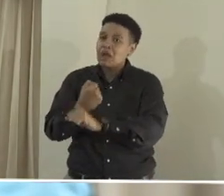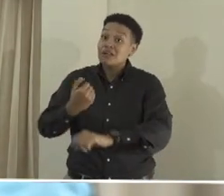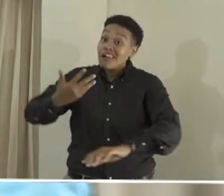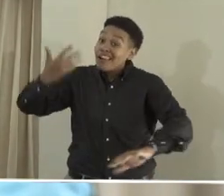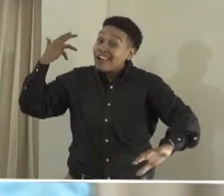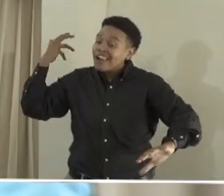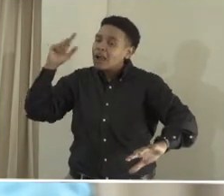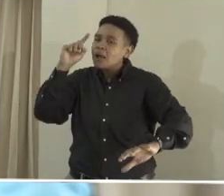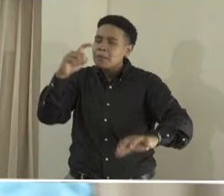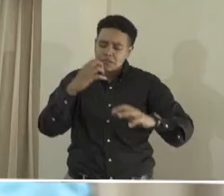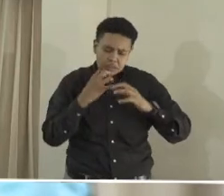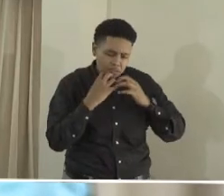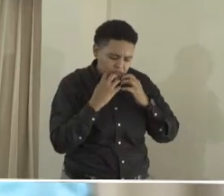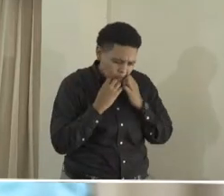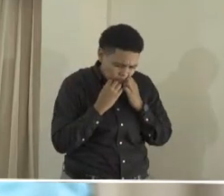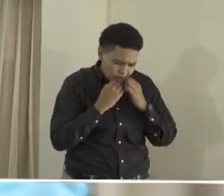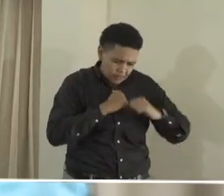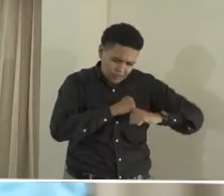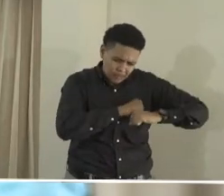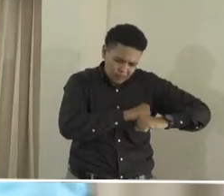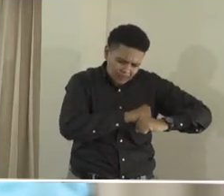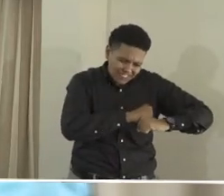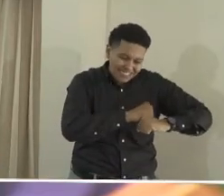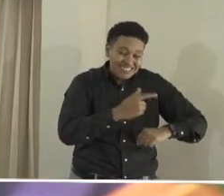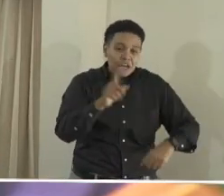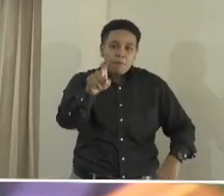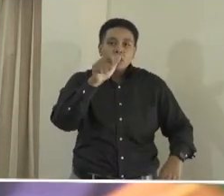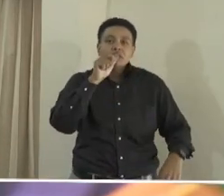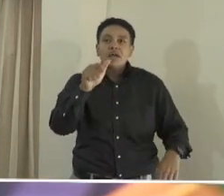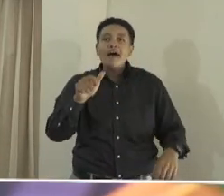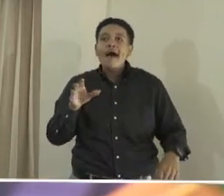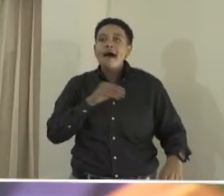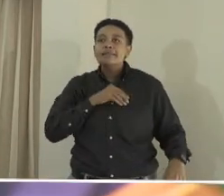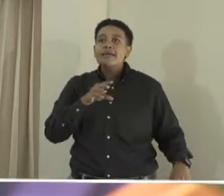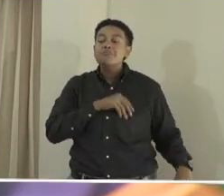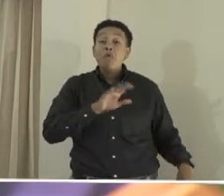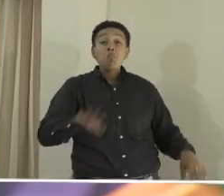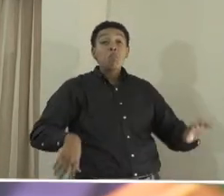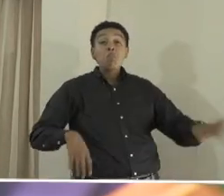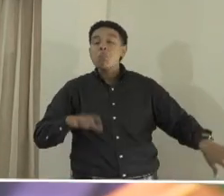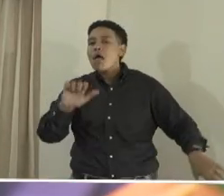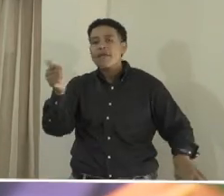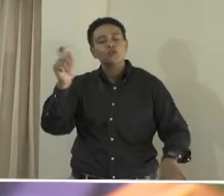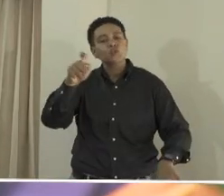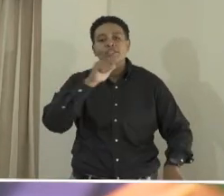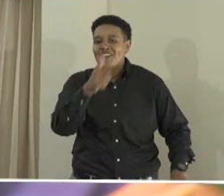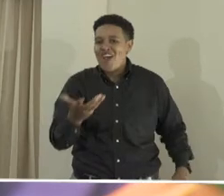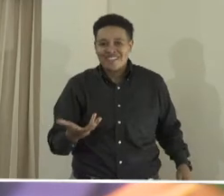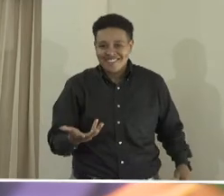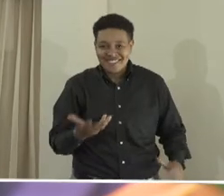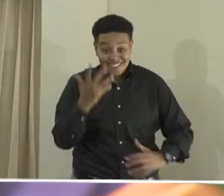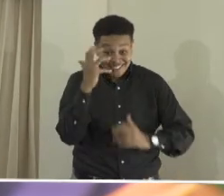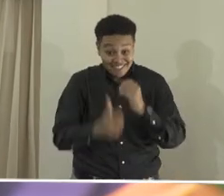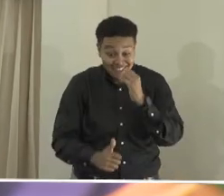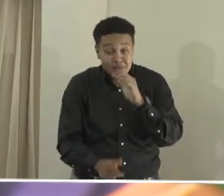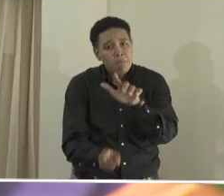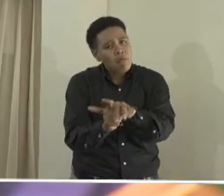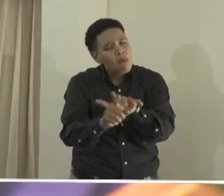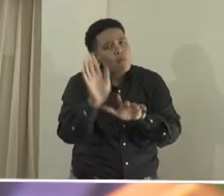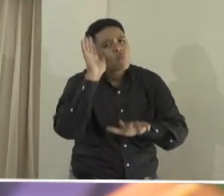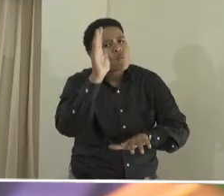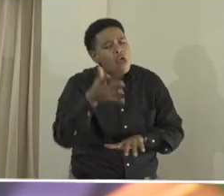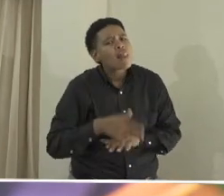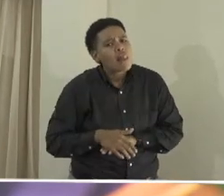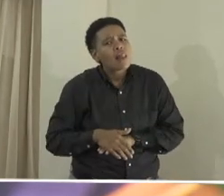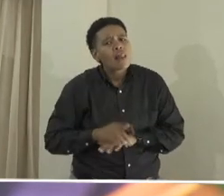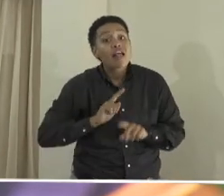must be guarded, and we must not settle for anything less. Hardships they may be,